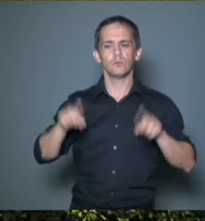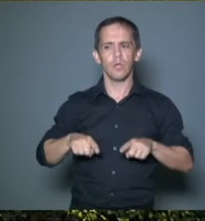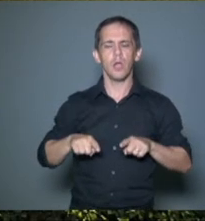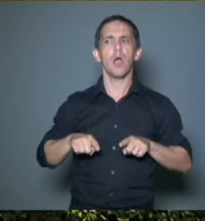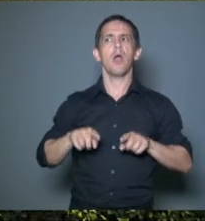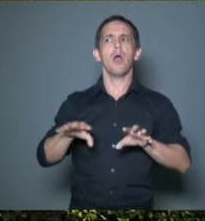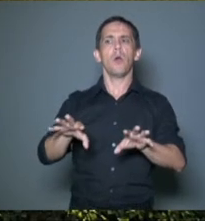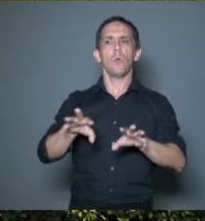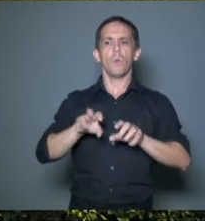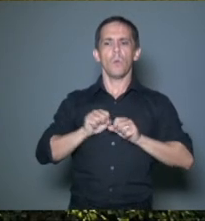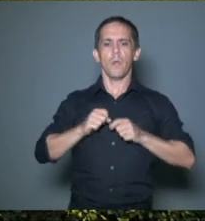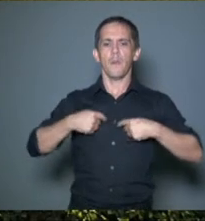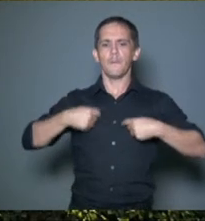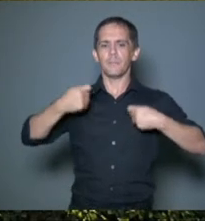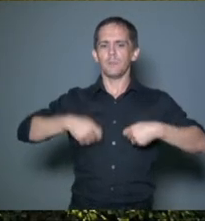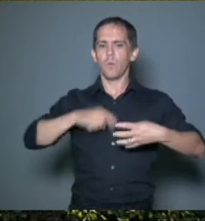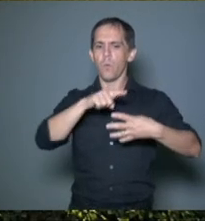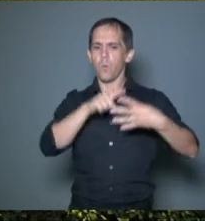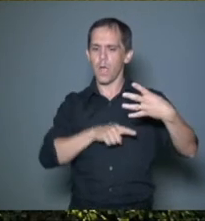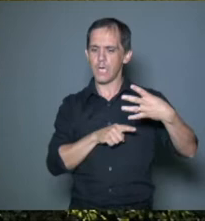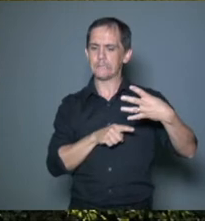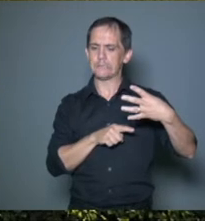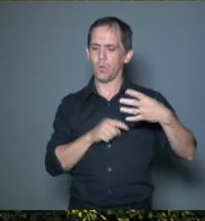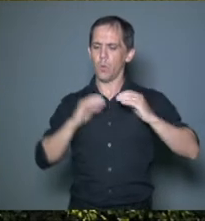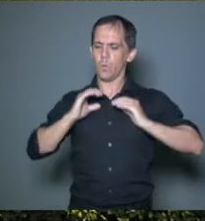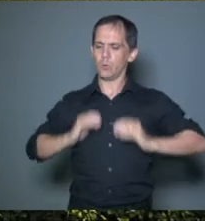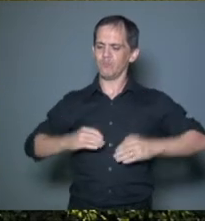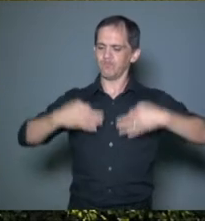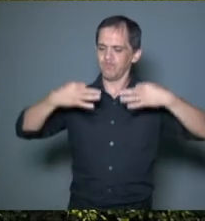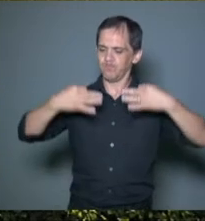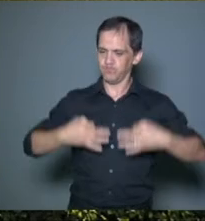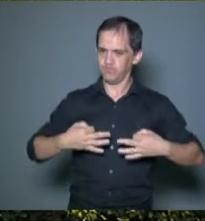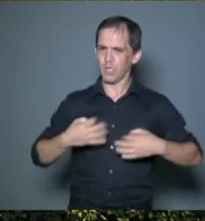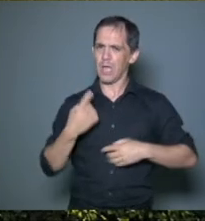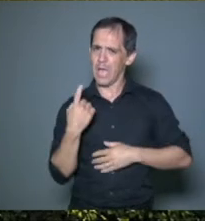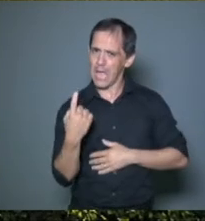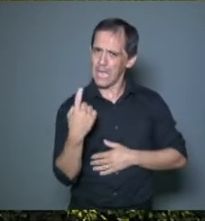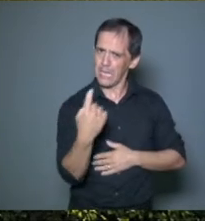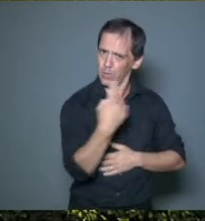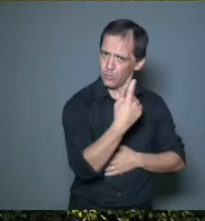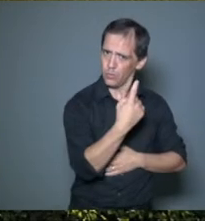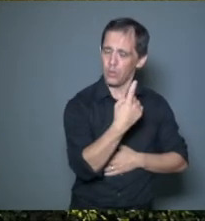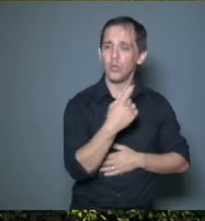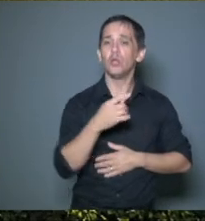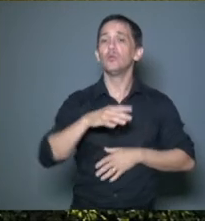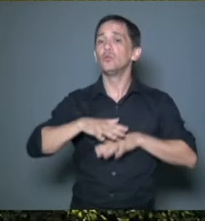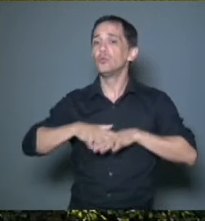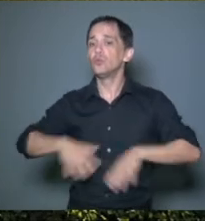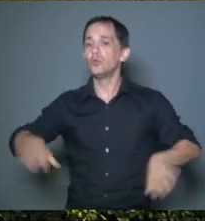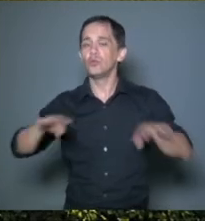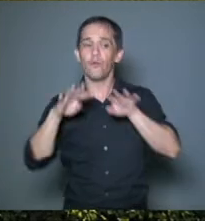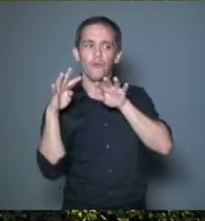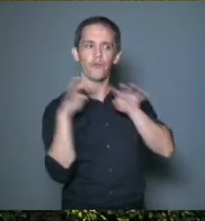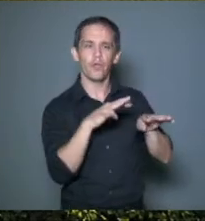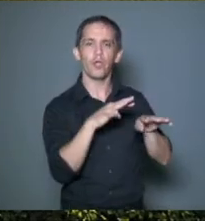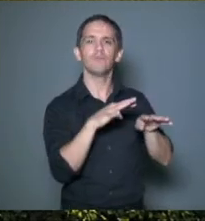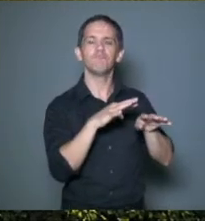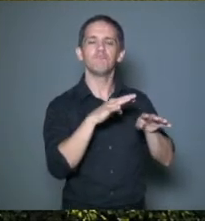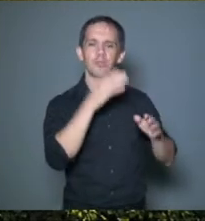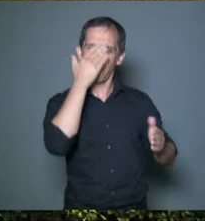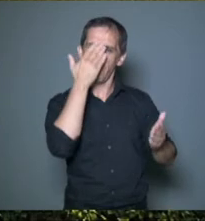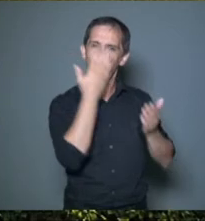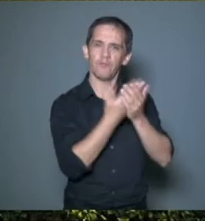as employees, we must behave. And if we do that, the company will be recognized for those